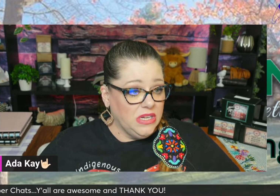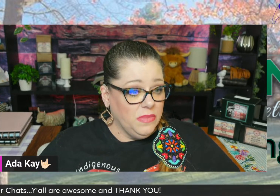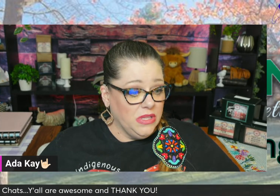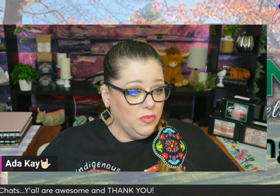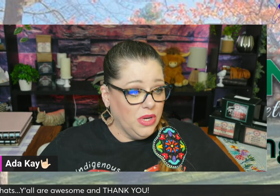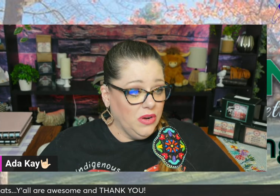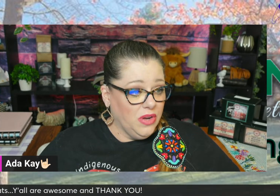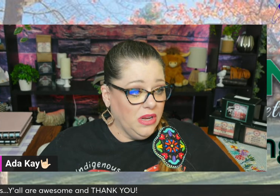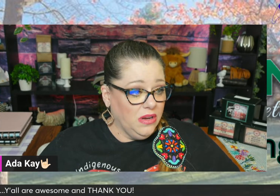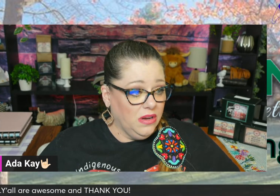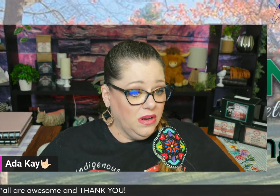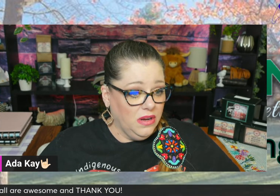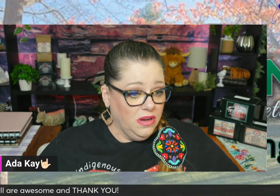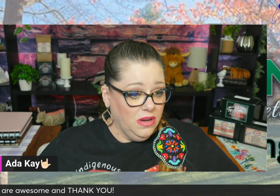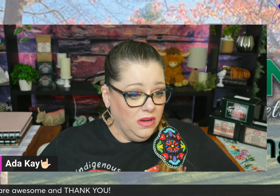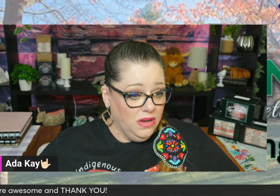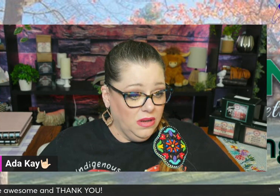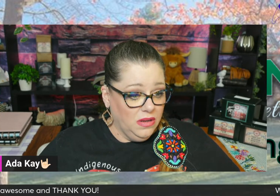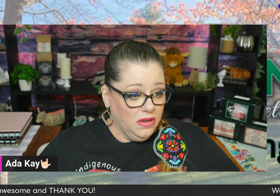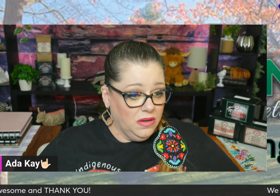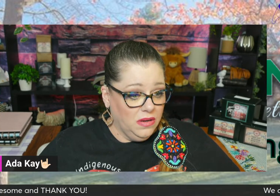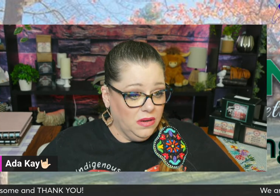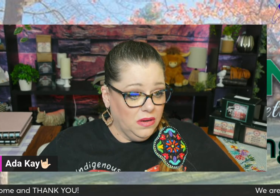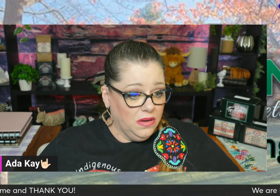Everybody's sending me what I already.